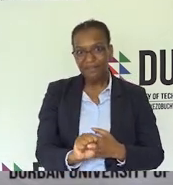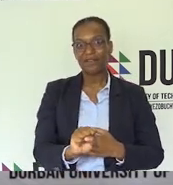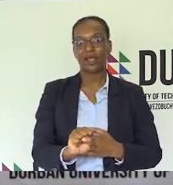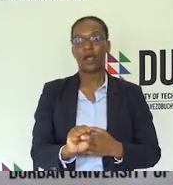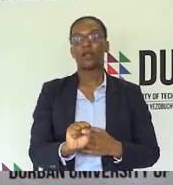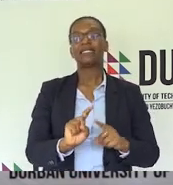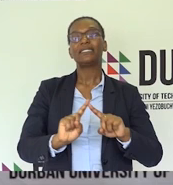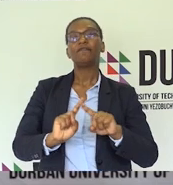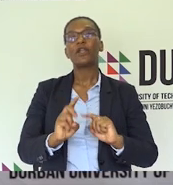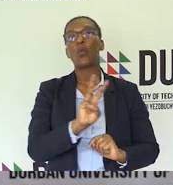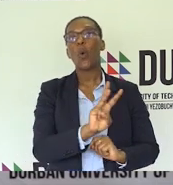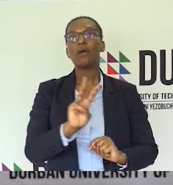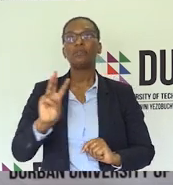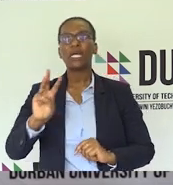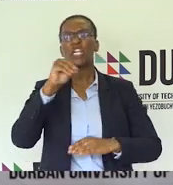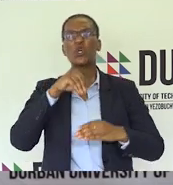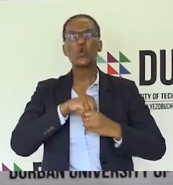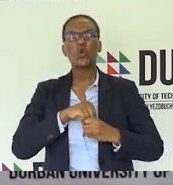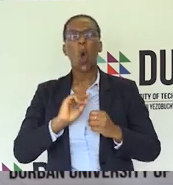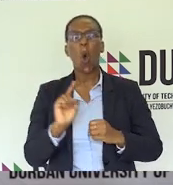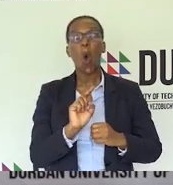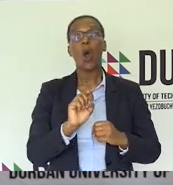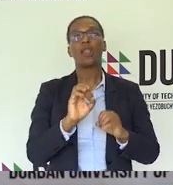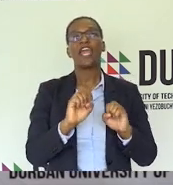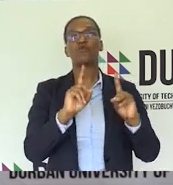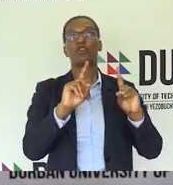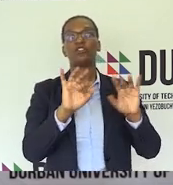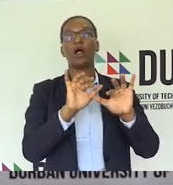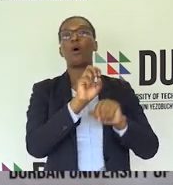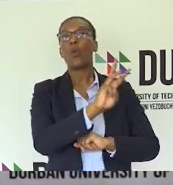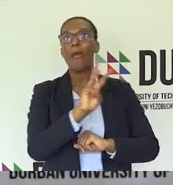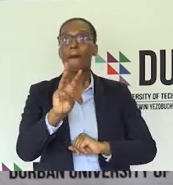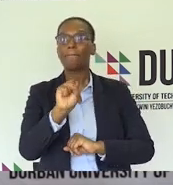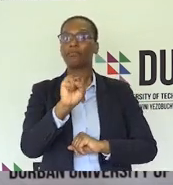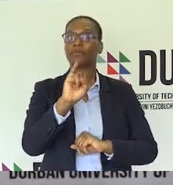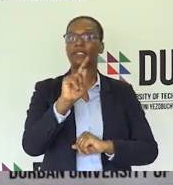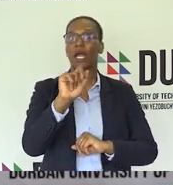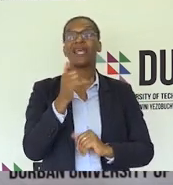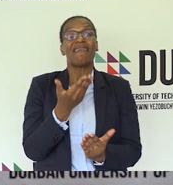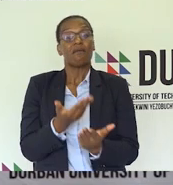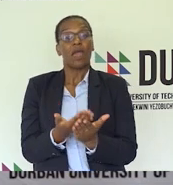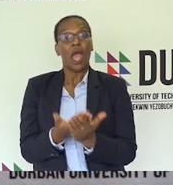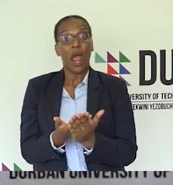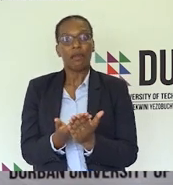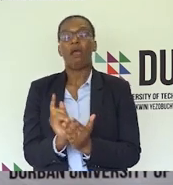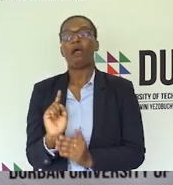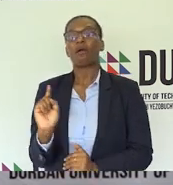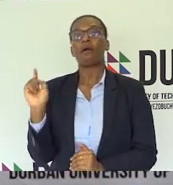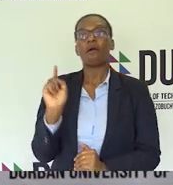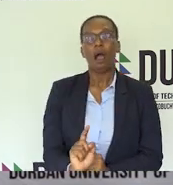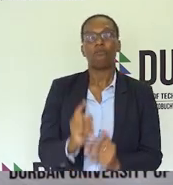hosted websites, including all educational sites, for as long as they're unable to attend